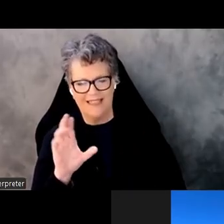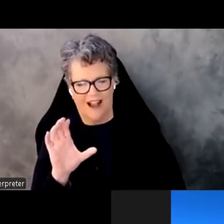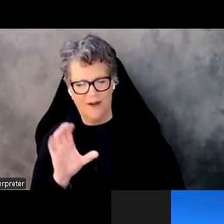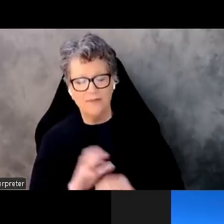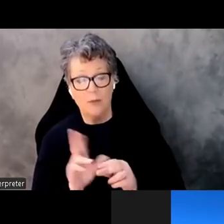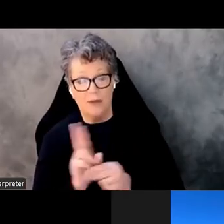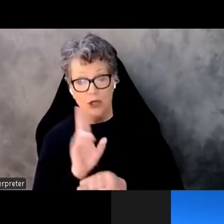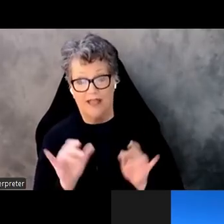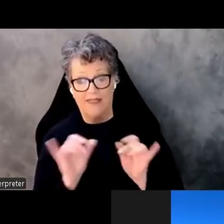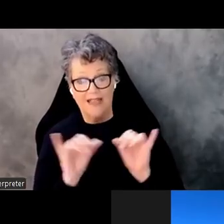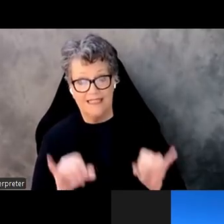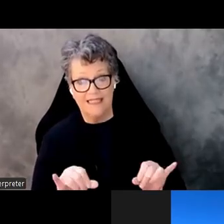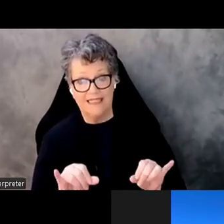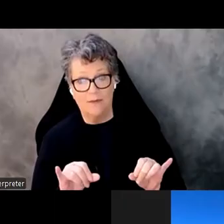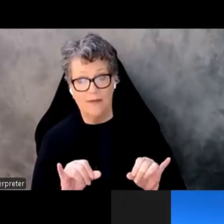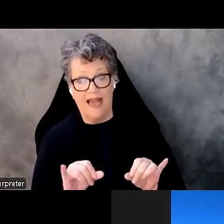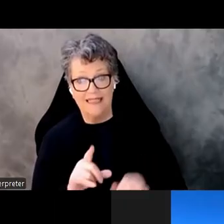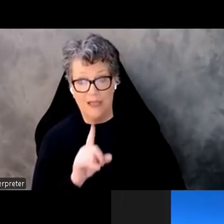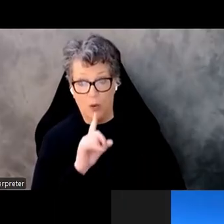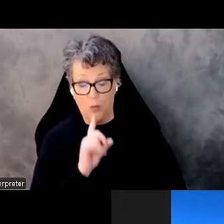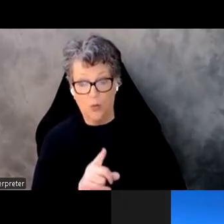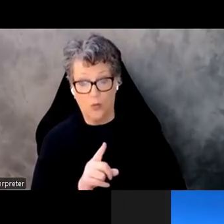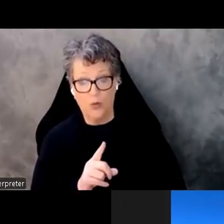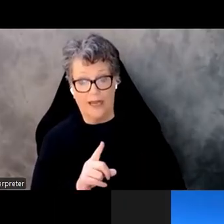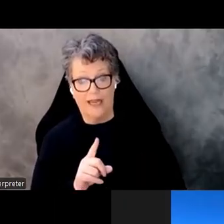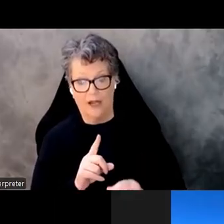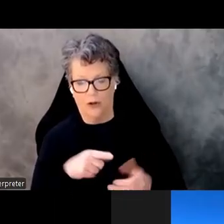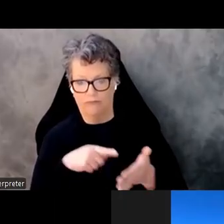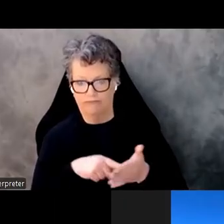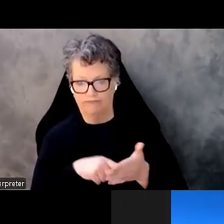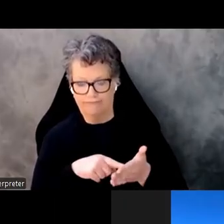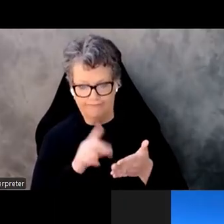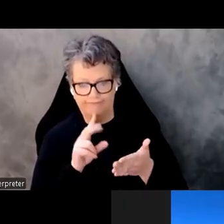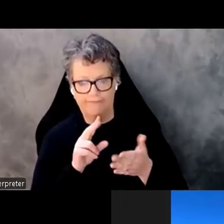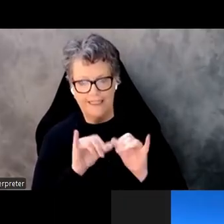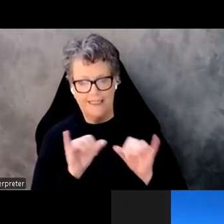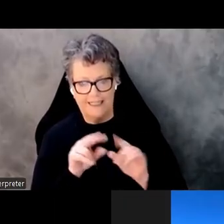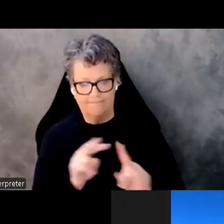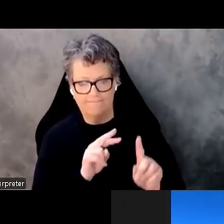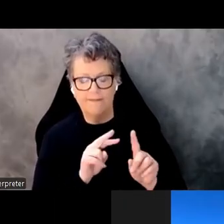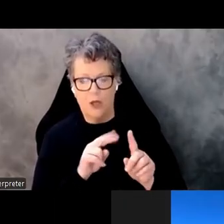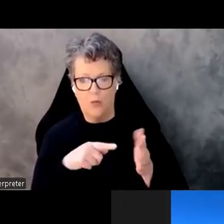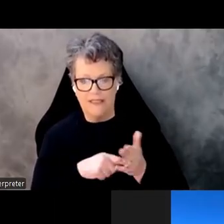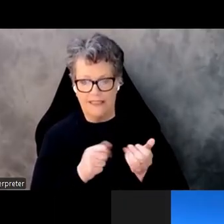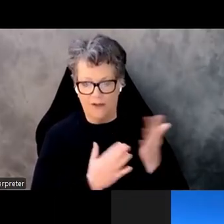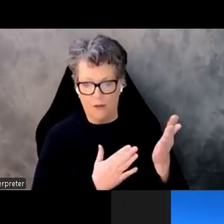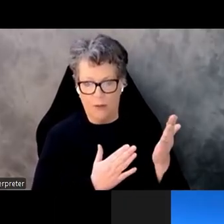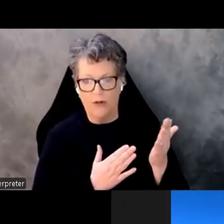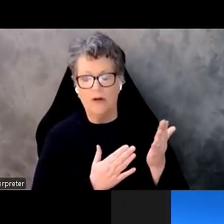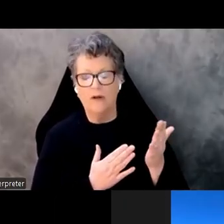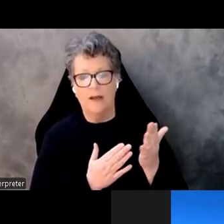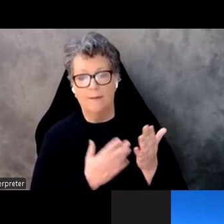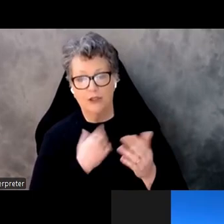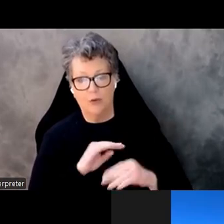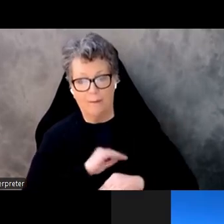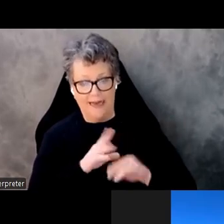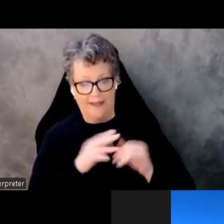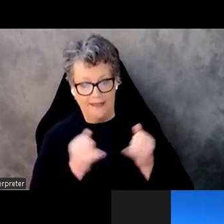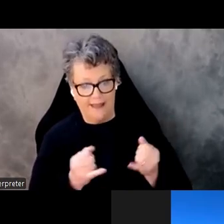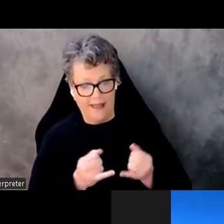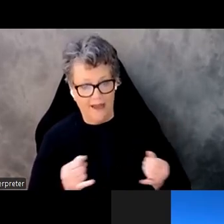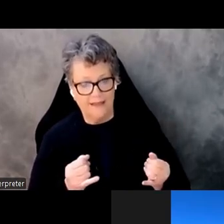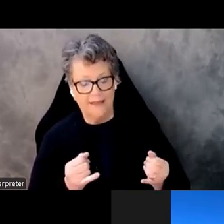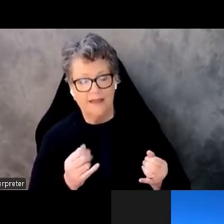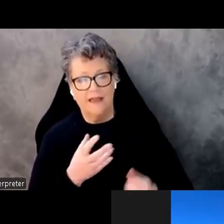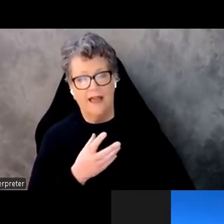that system as a real marker system and tracking deliverables, ensuring that we're meeting the deadlines